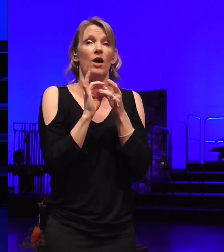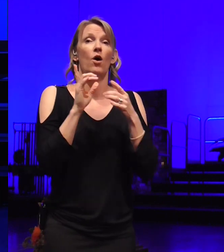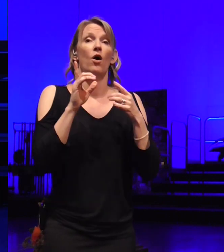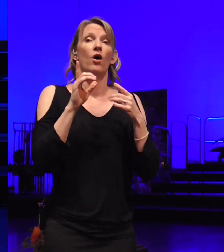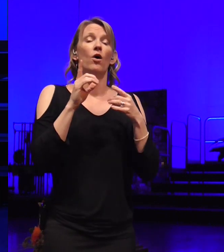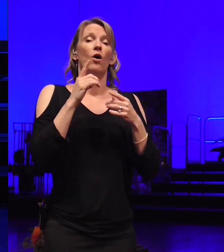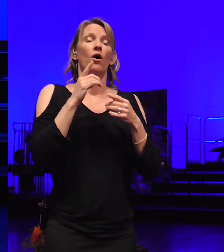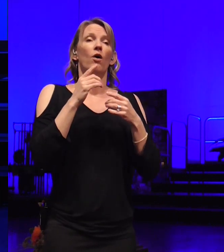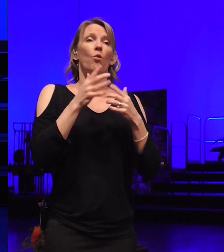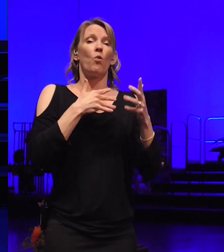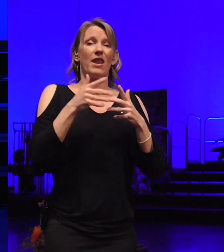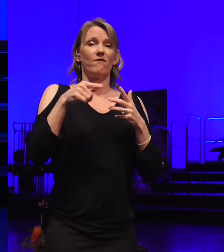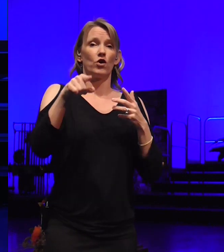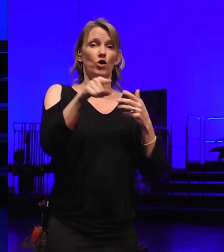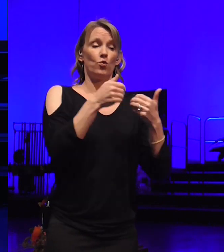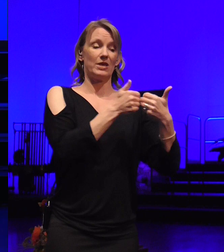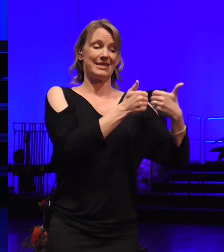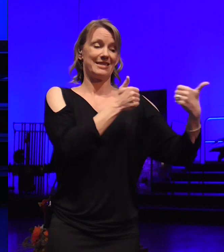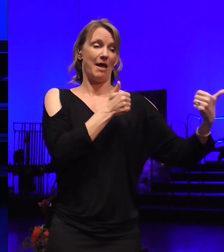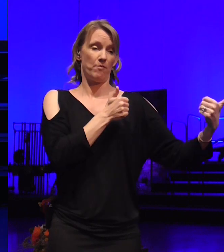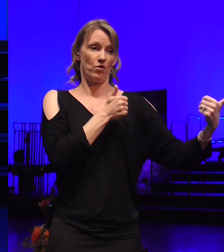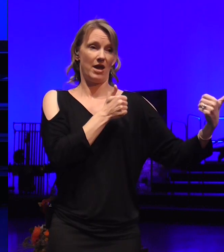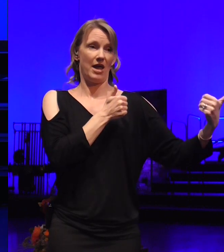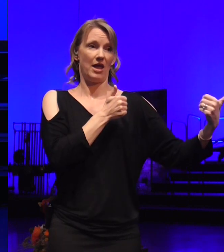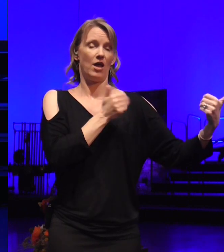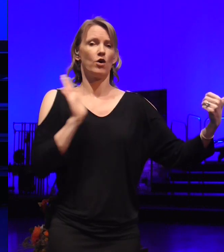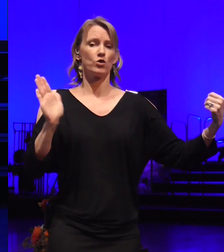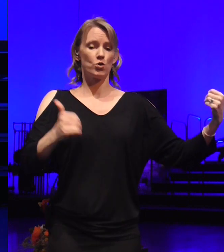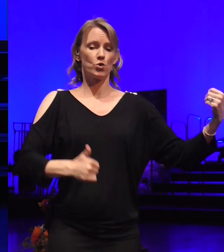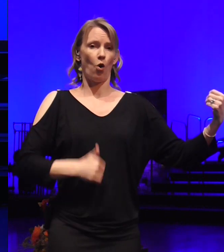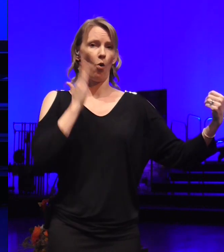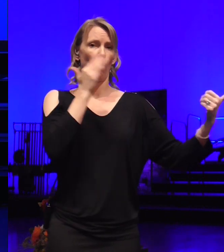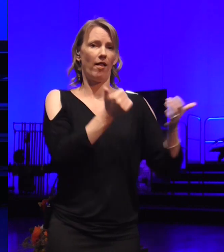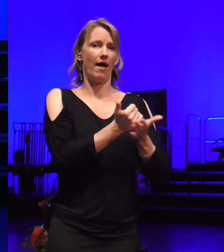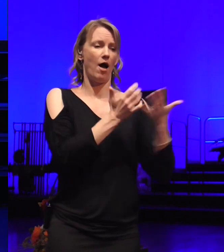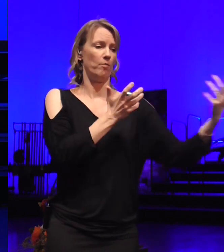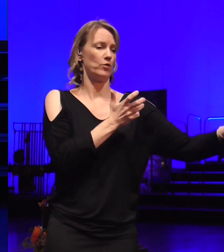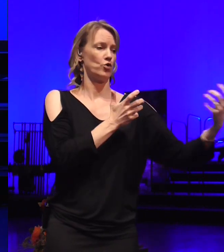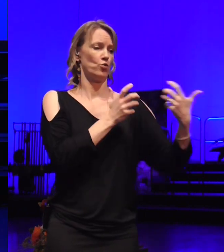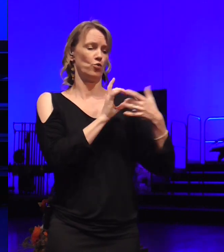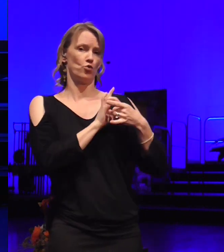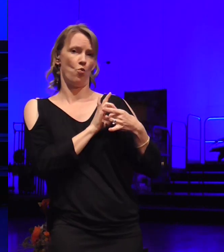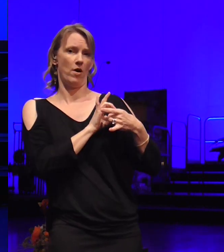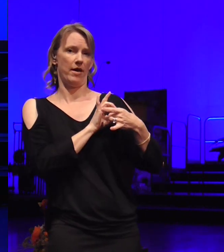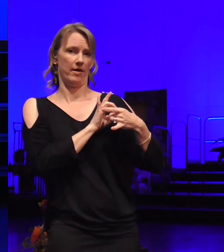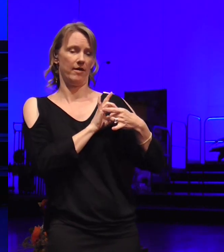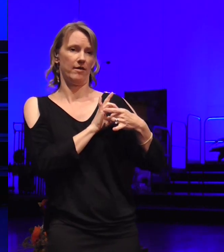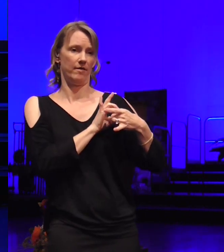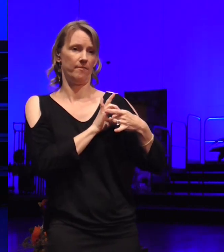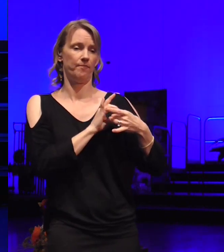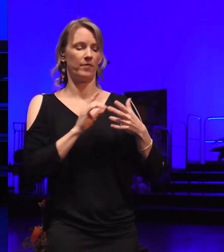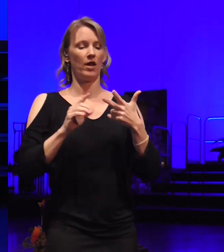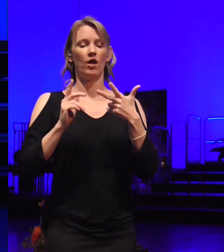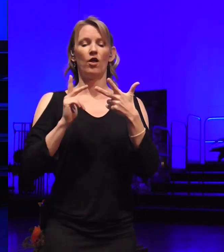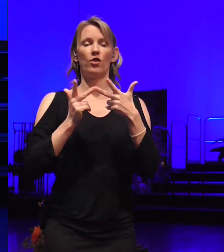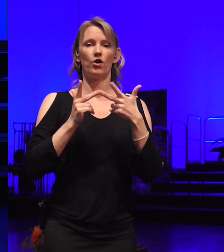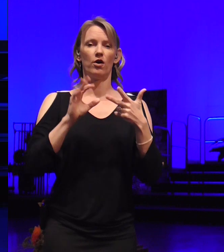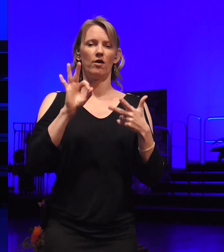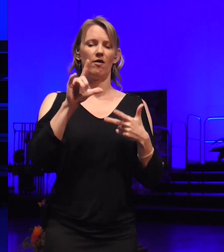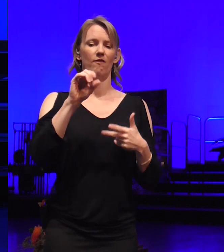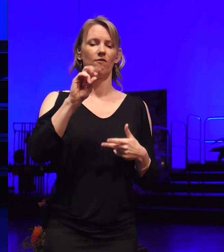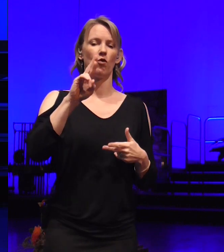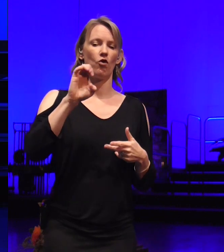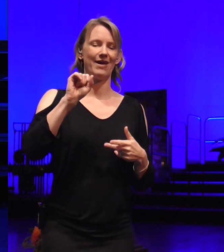separate, the soul joins. And that brings us to our third point of florescence. In